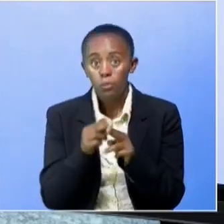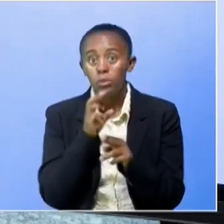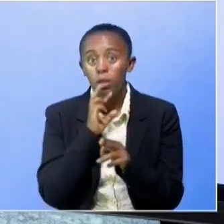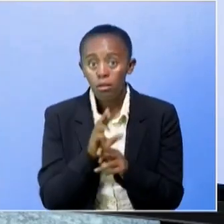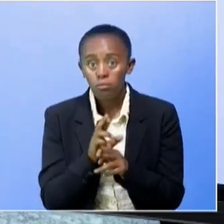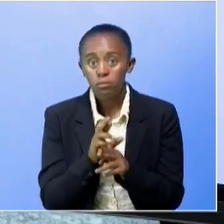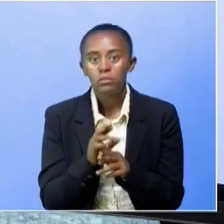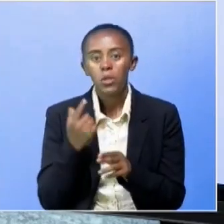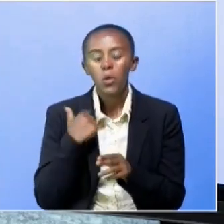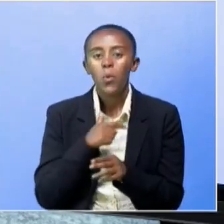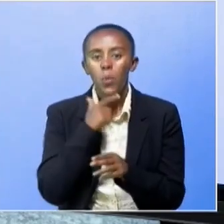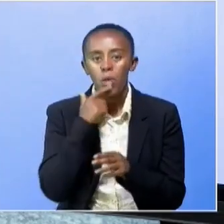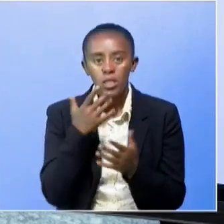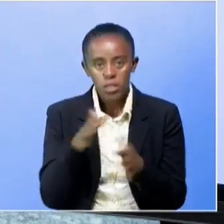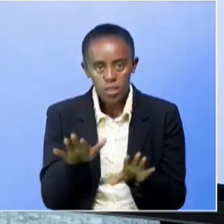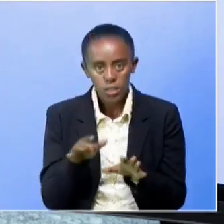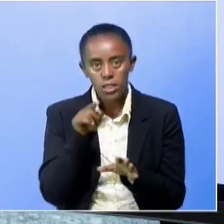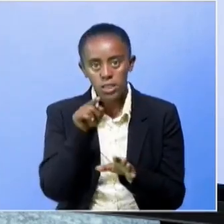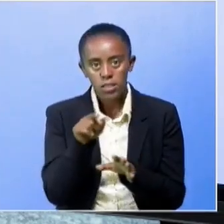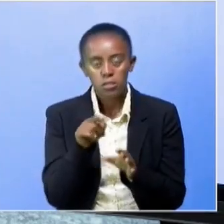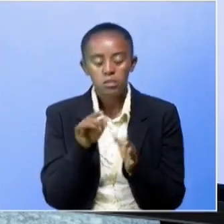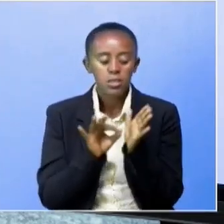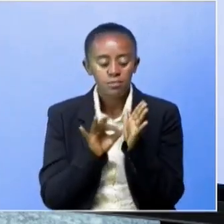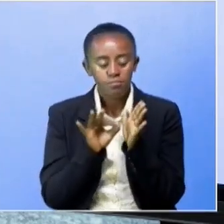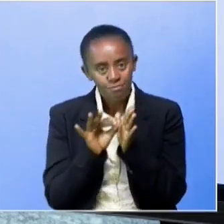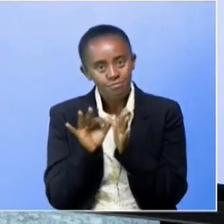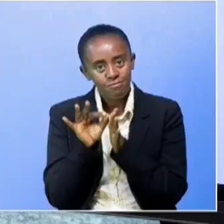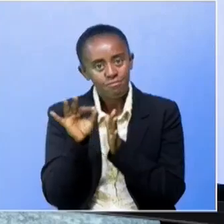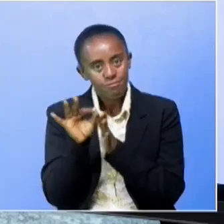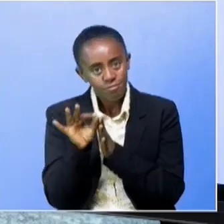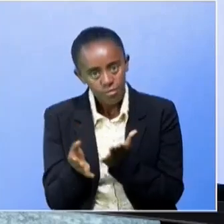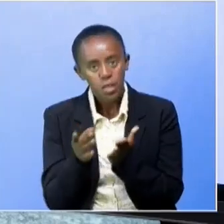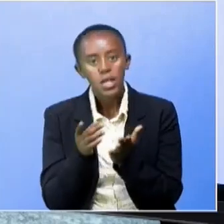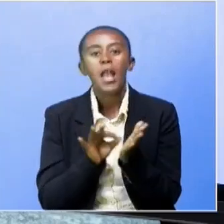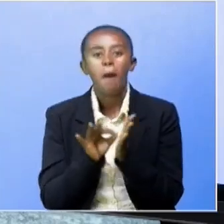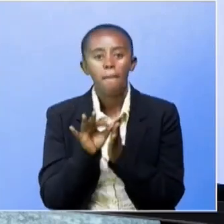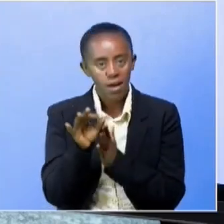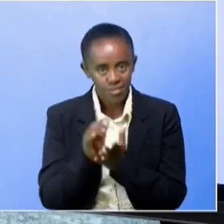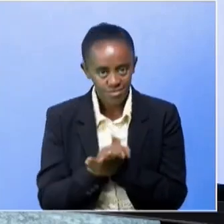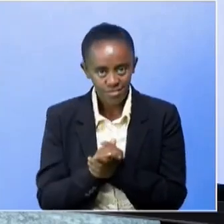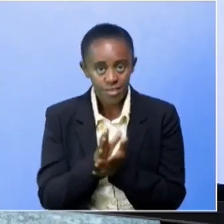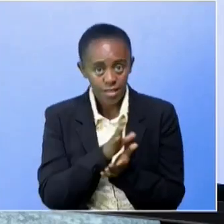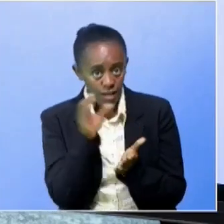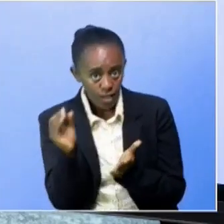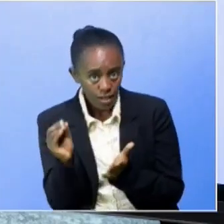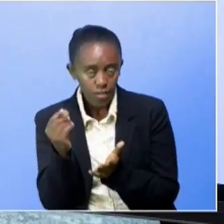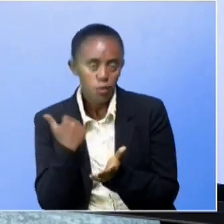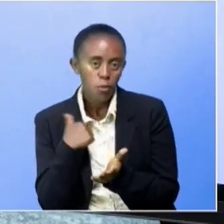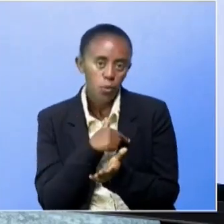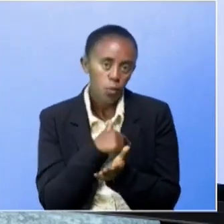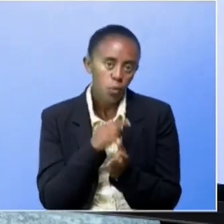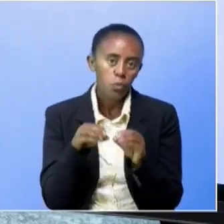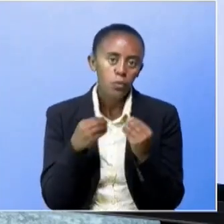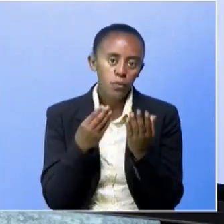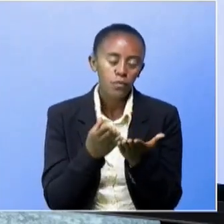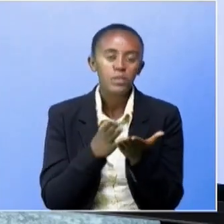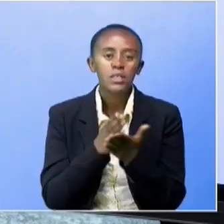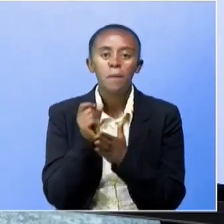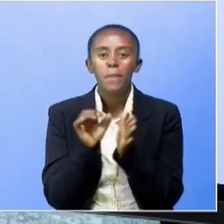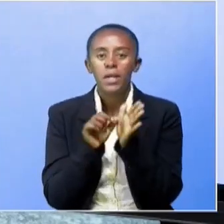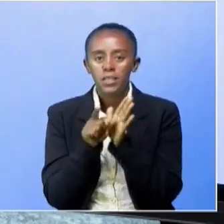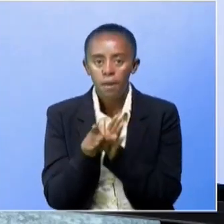the ones we said that can be counted in number. And we gave some examples